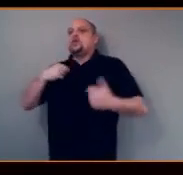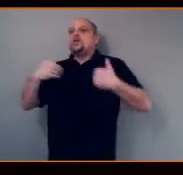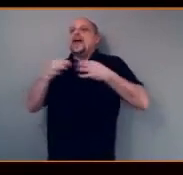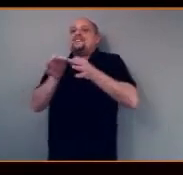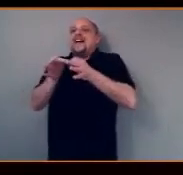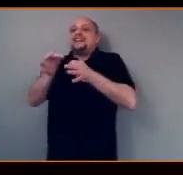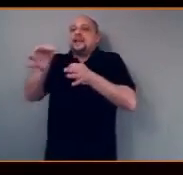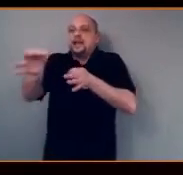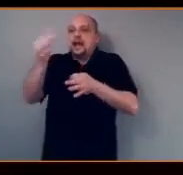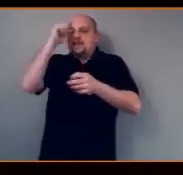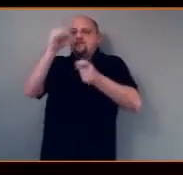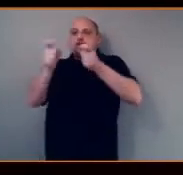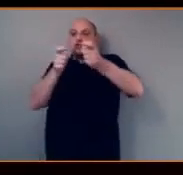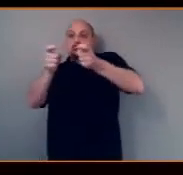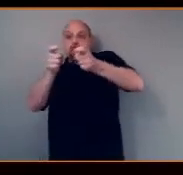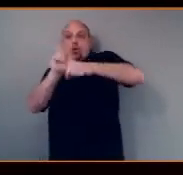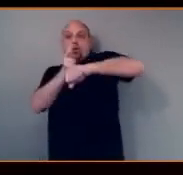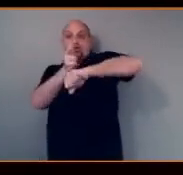rover on Mars?